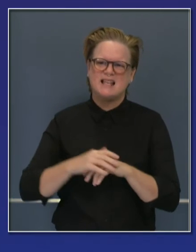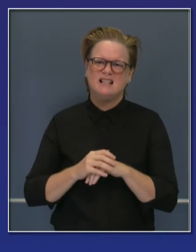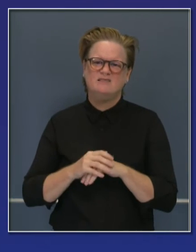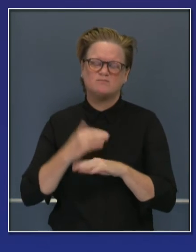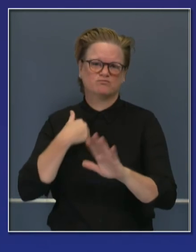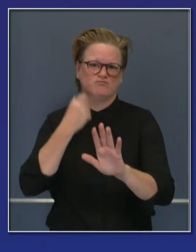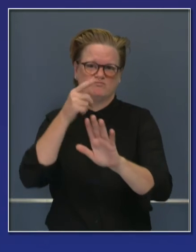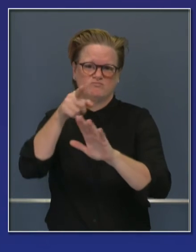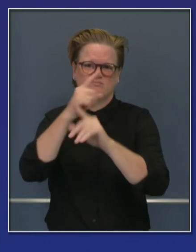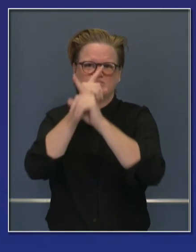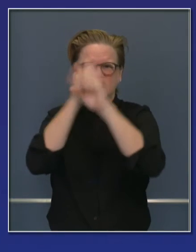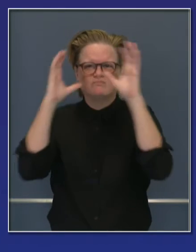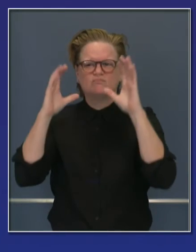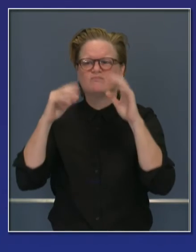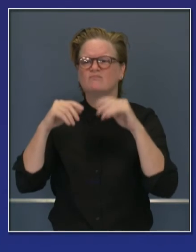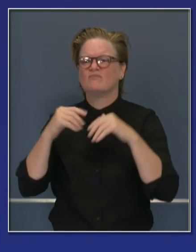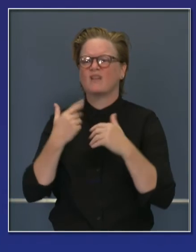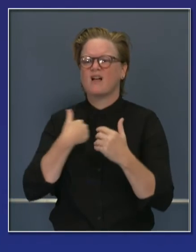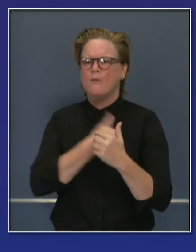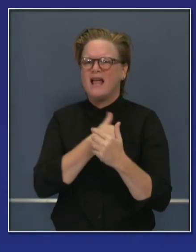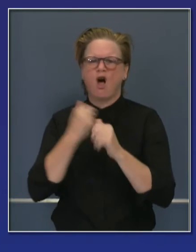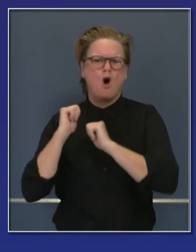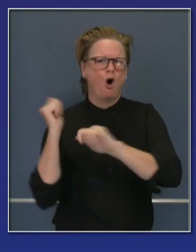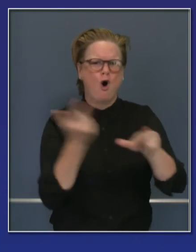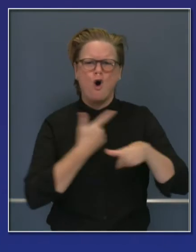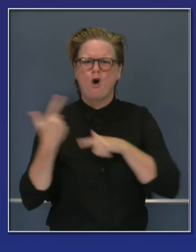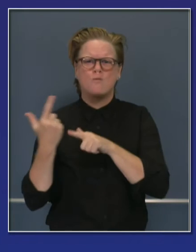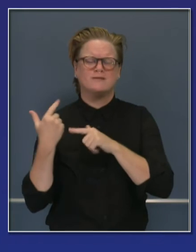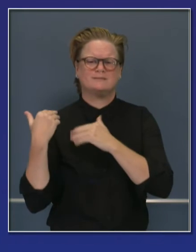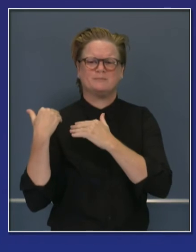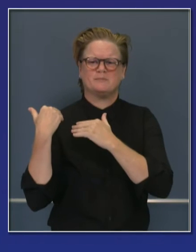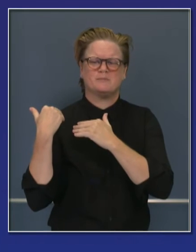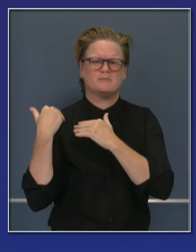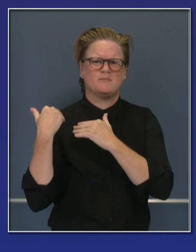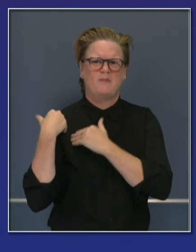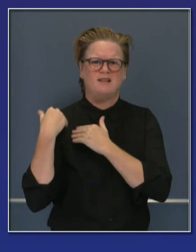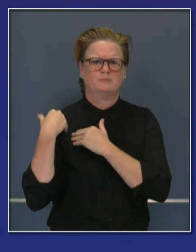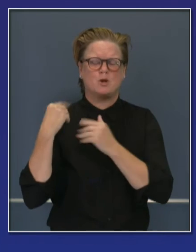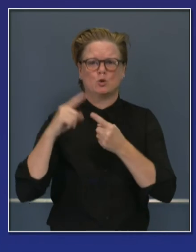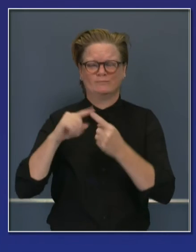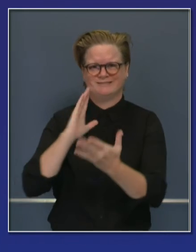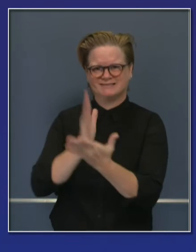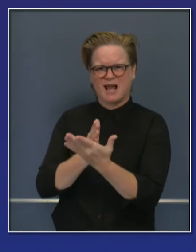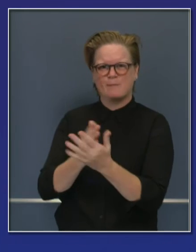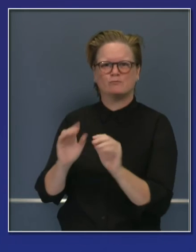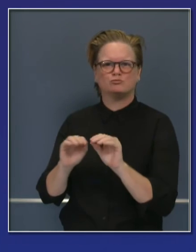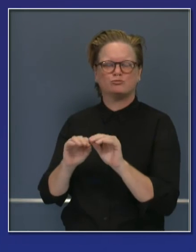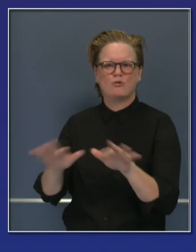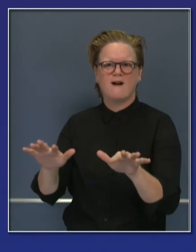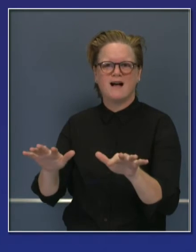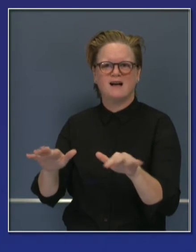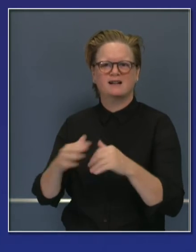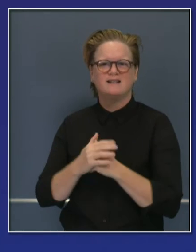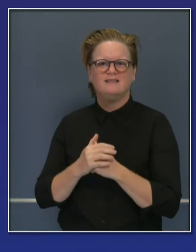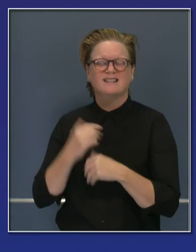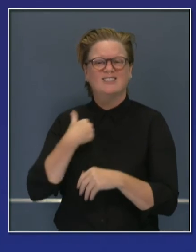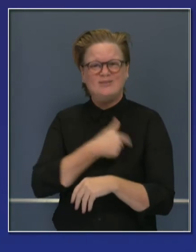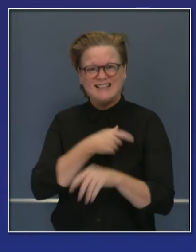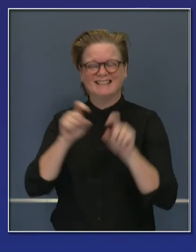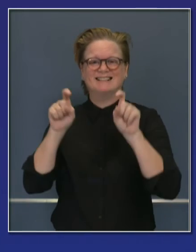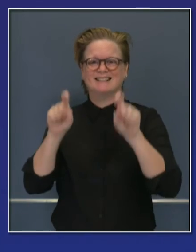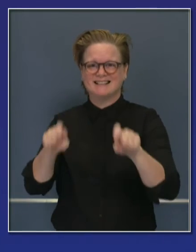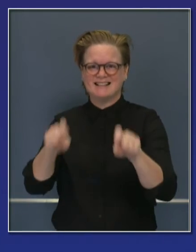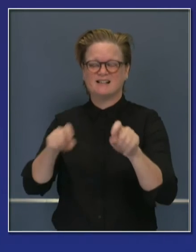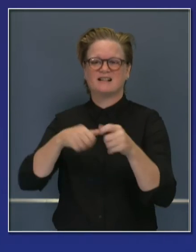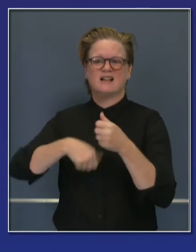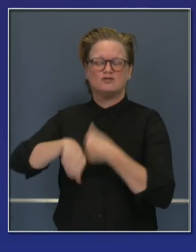doing our part, and hopefully helping get California through the next many weeks as we anticipate parts of